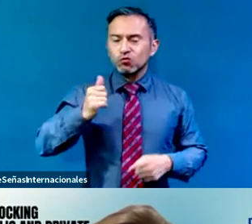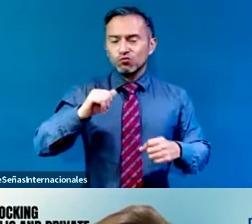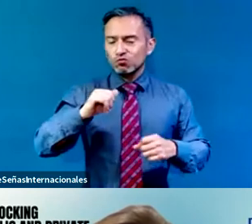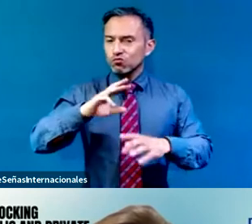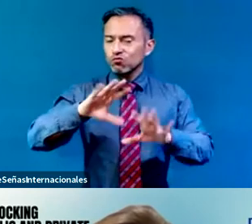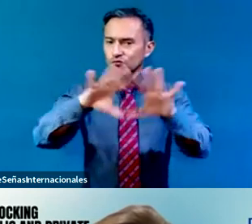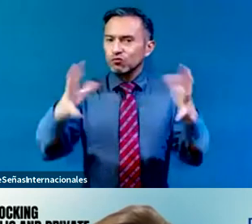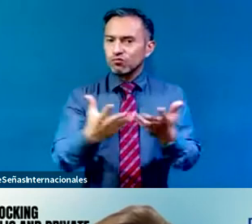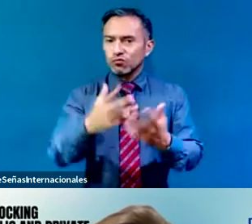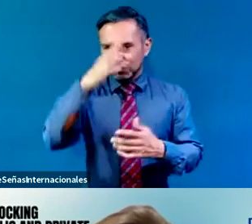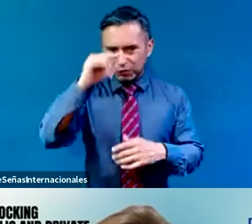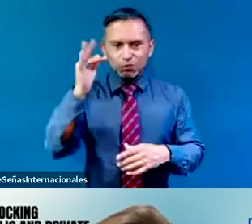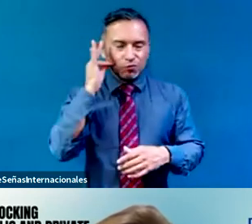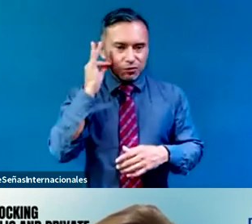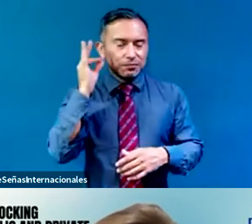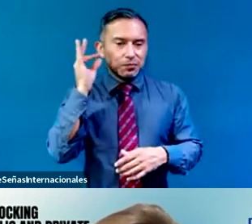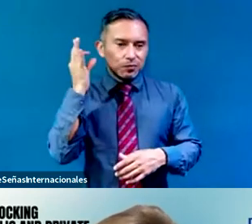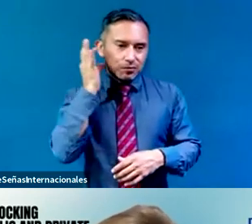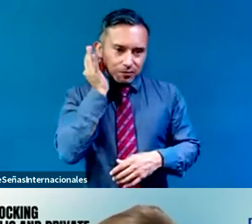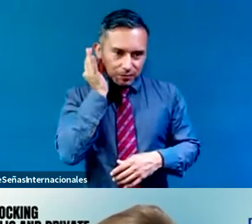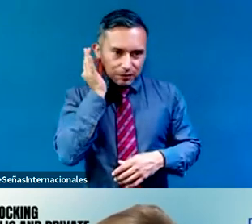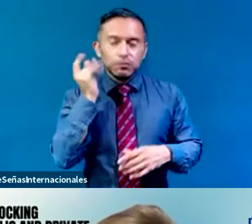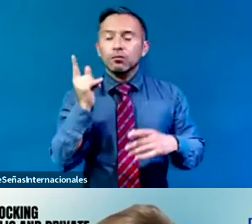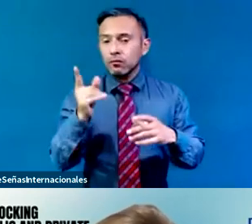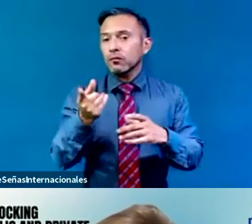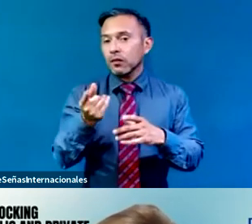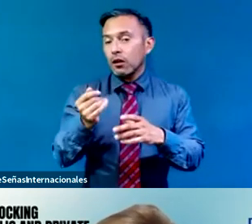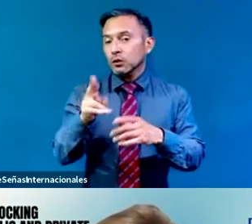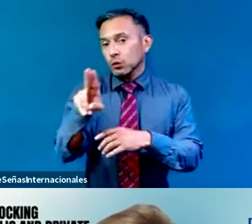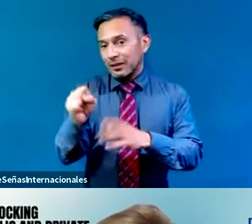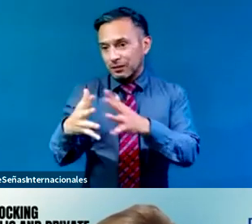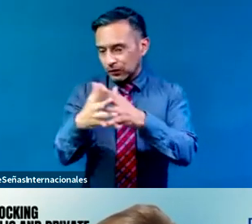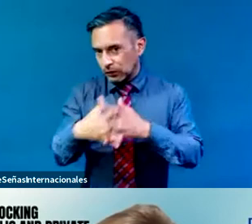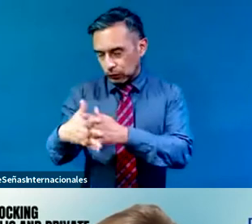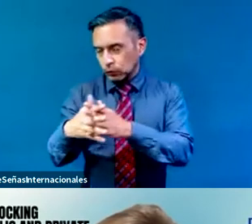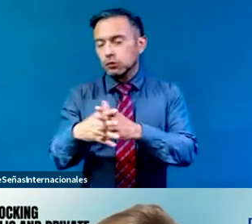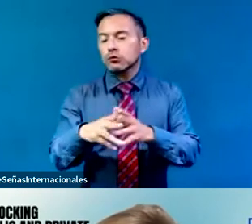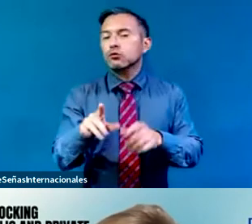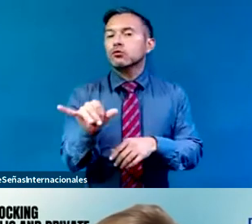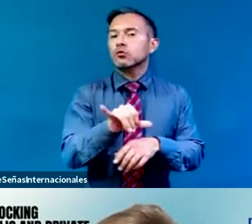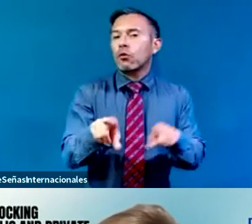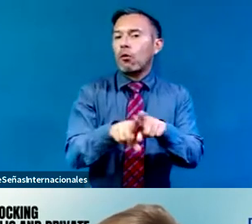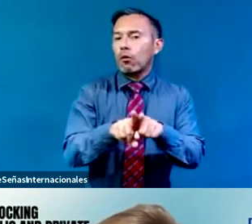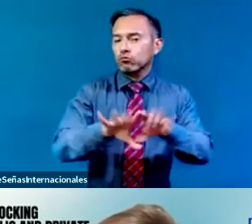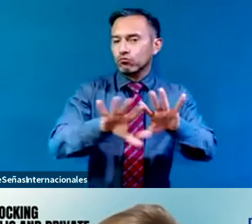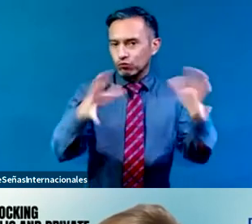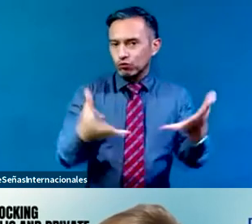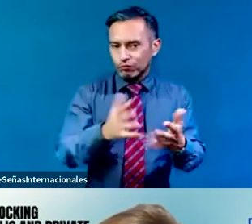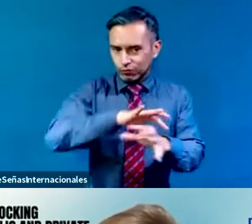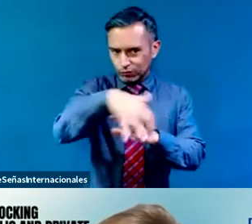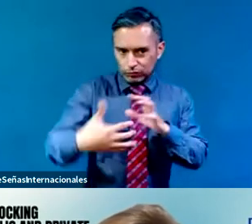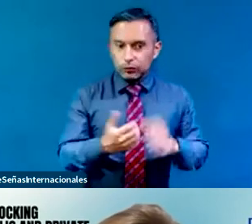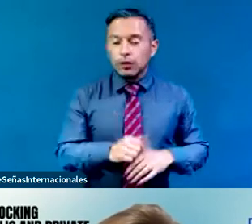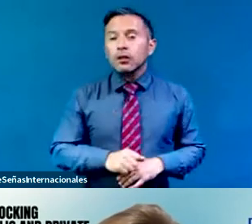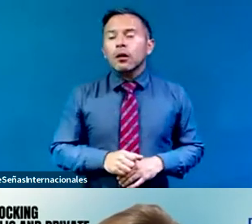row. Lesson two: everyone gains when we provide employees with resources they need directly and via policy